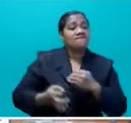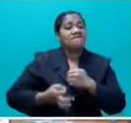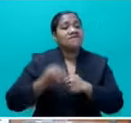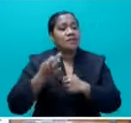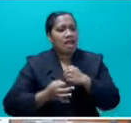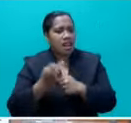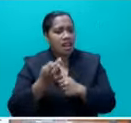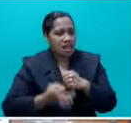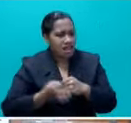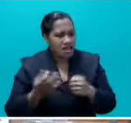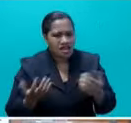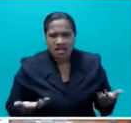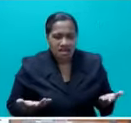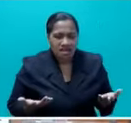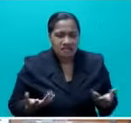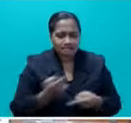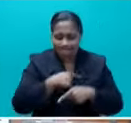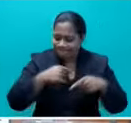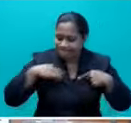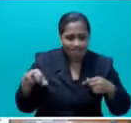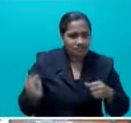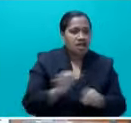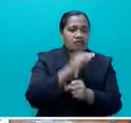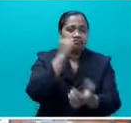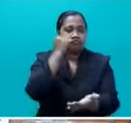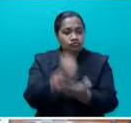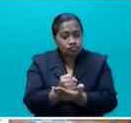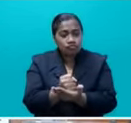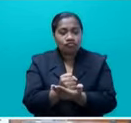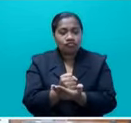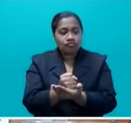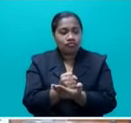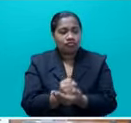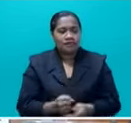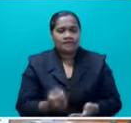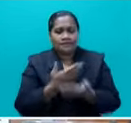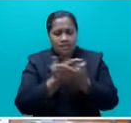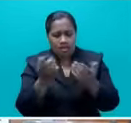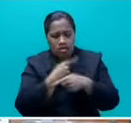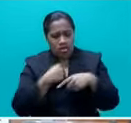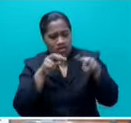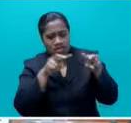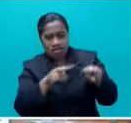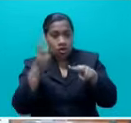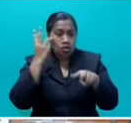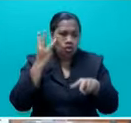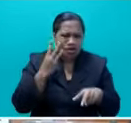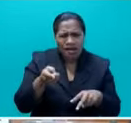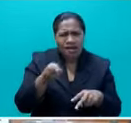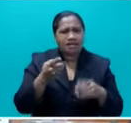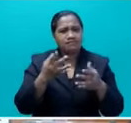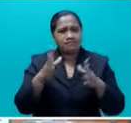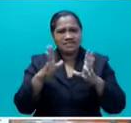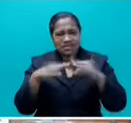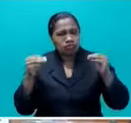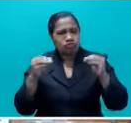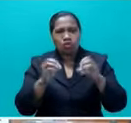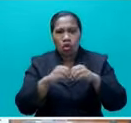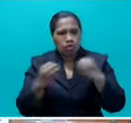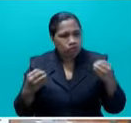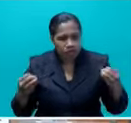And we have to ensure that these patriarchal notions of how we view women as sexual objects and how we see